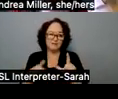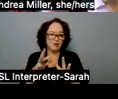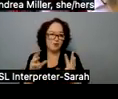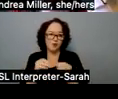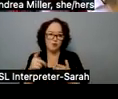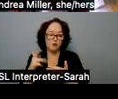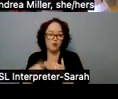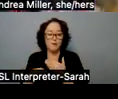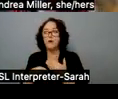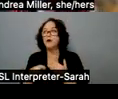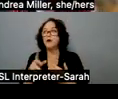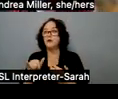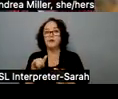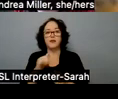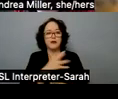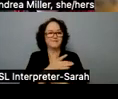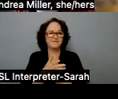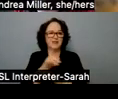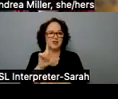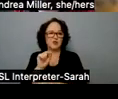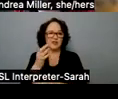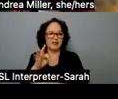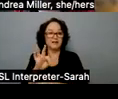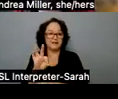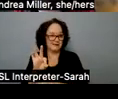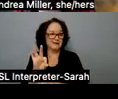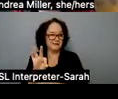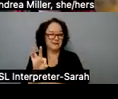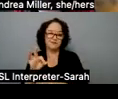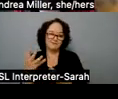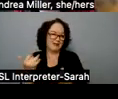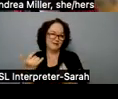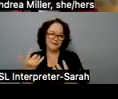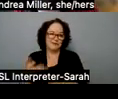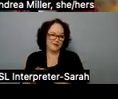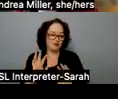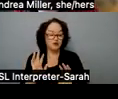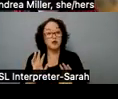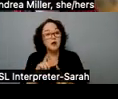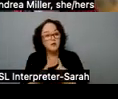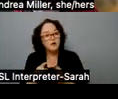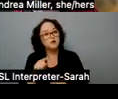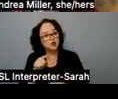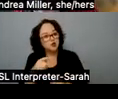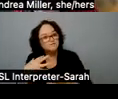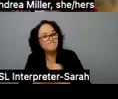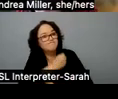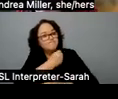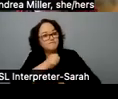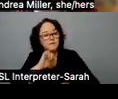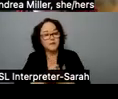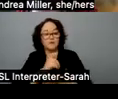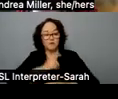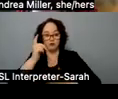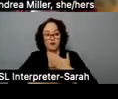up through 2019, and she used that program where her savings were matched 4 to 1. So she came out